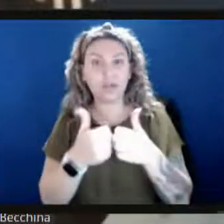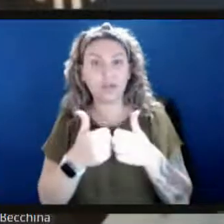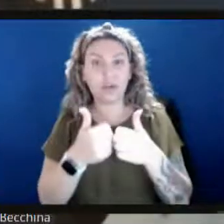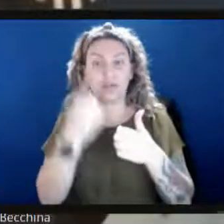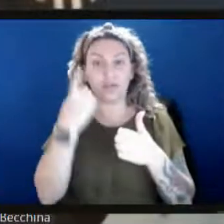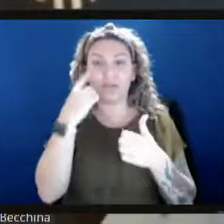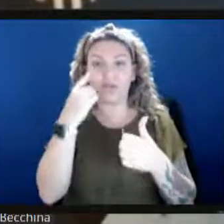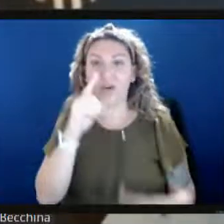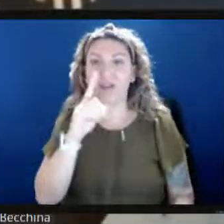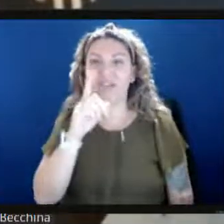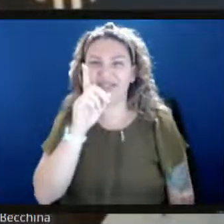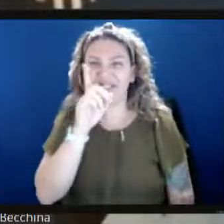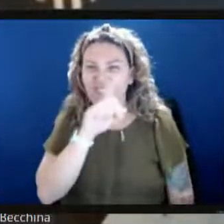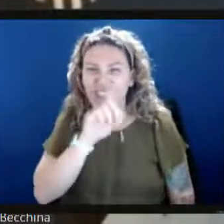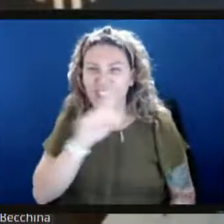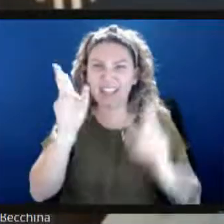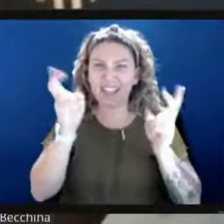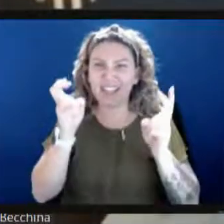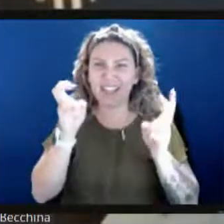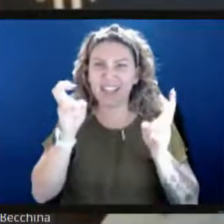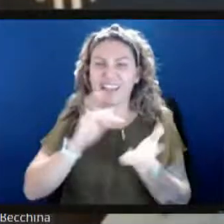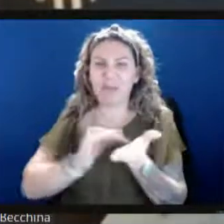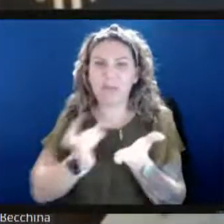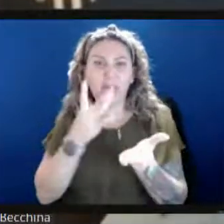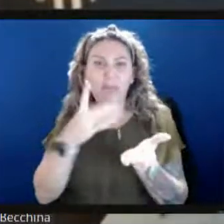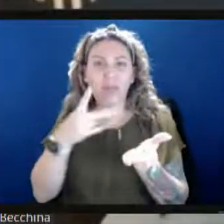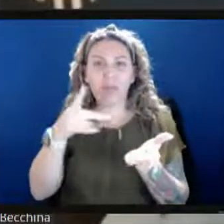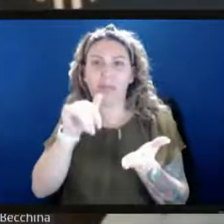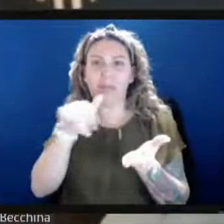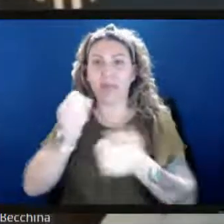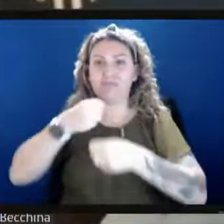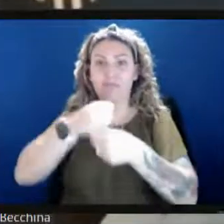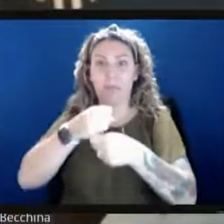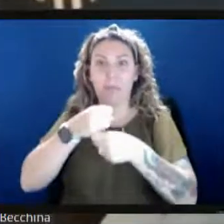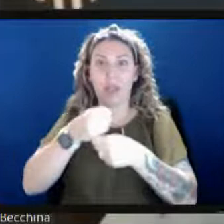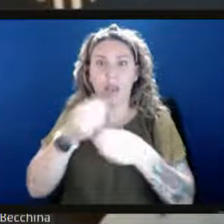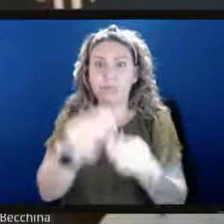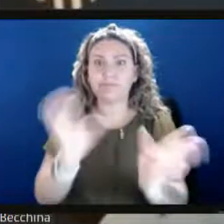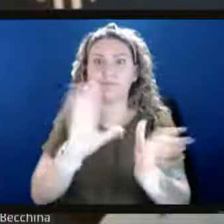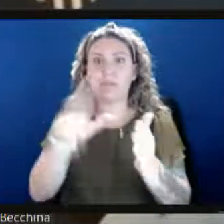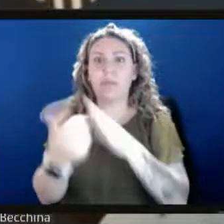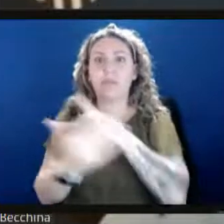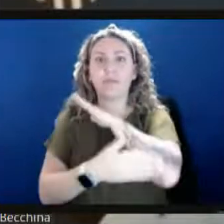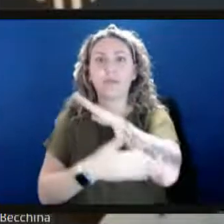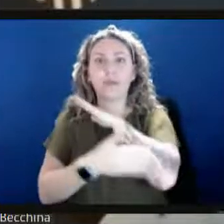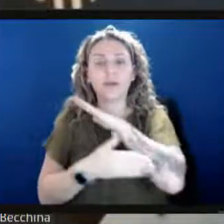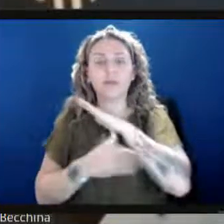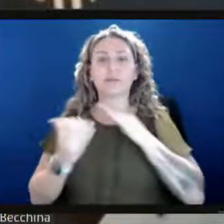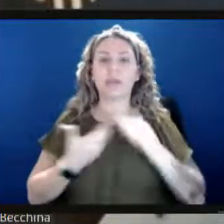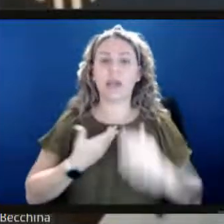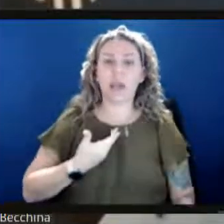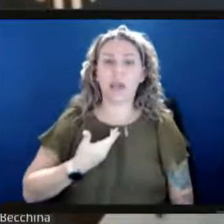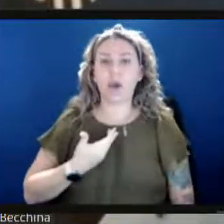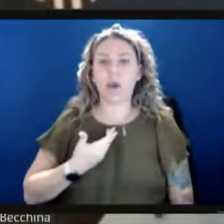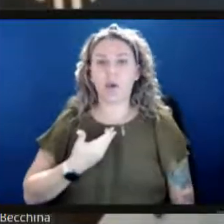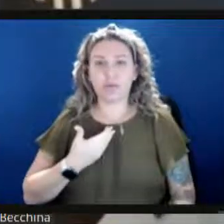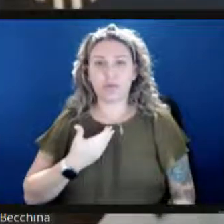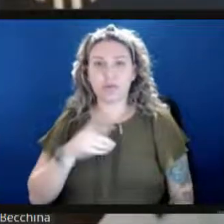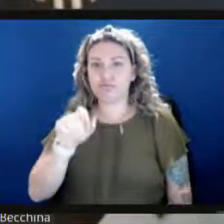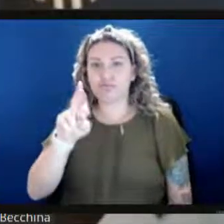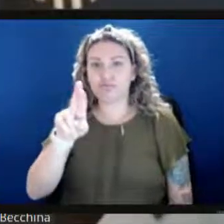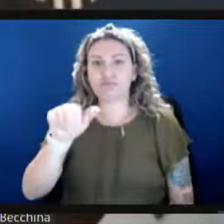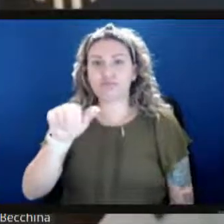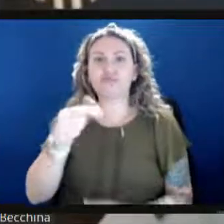fake pills that are being manufactured across the country is something that our drug